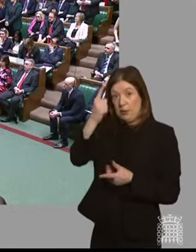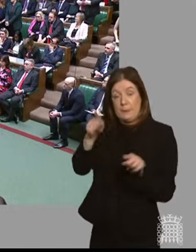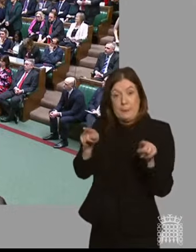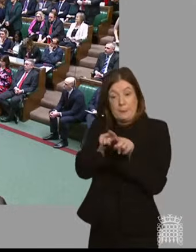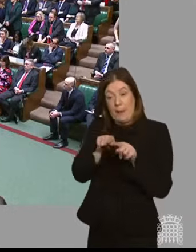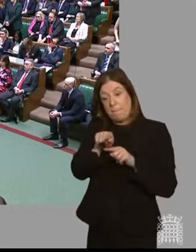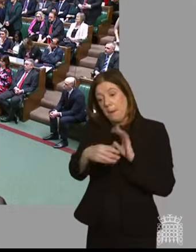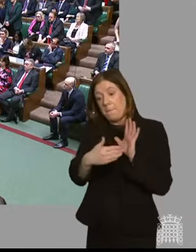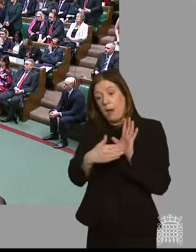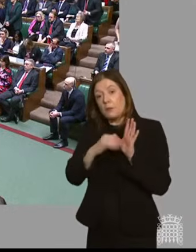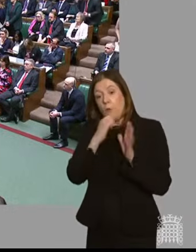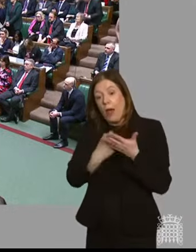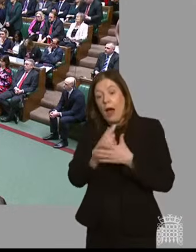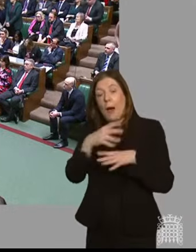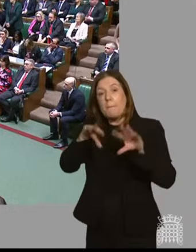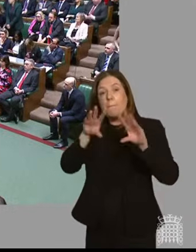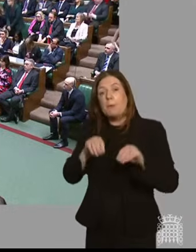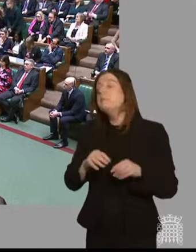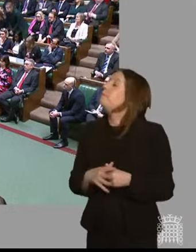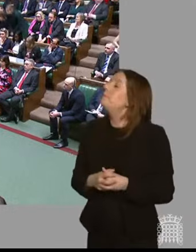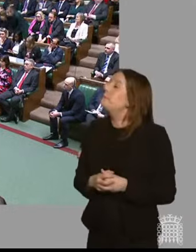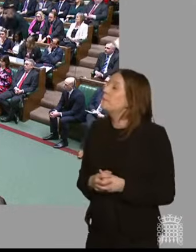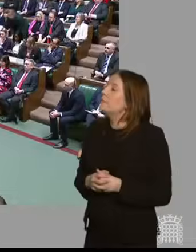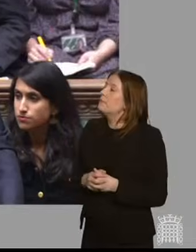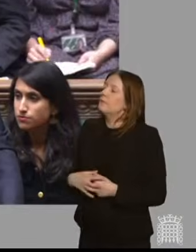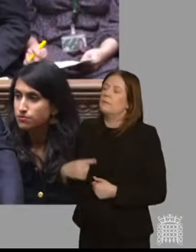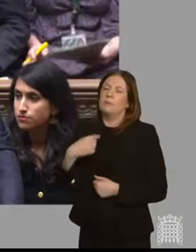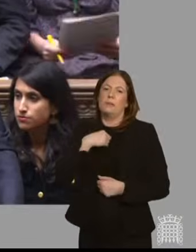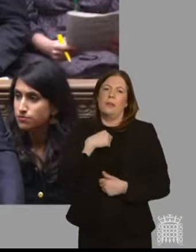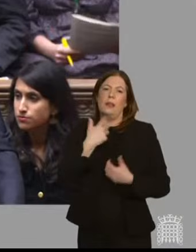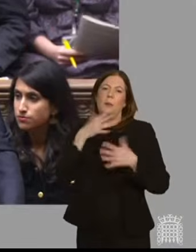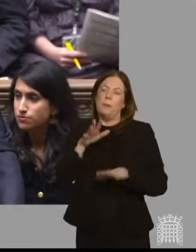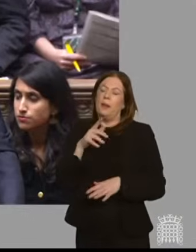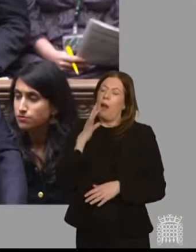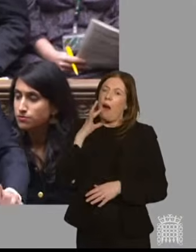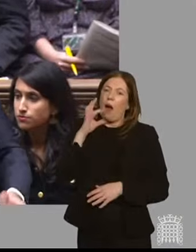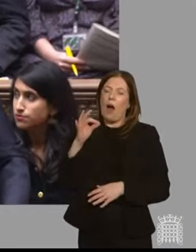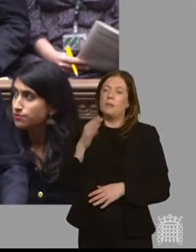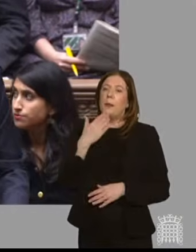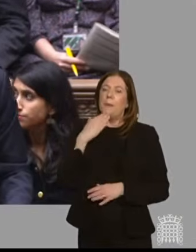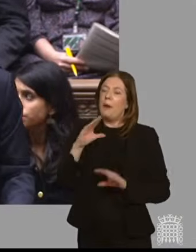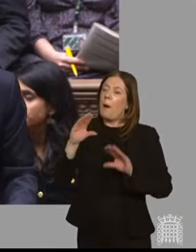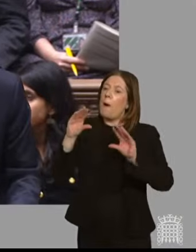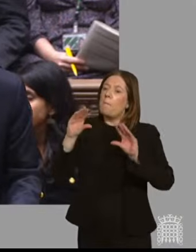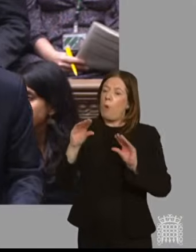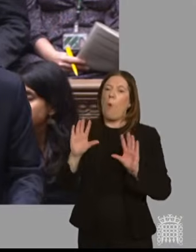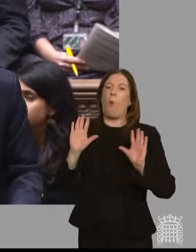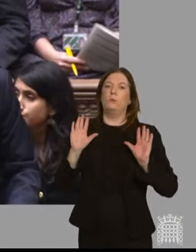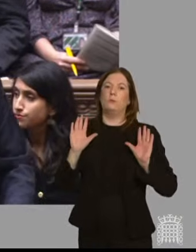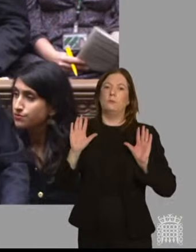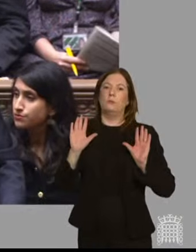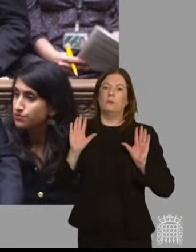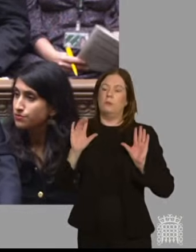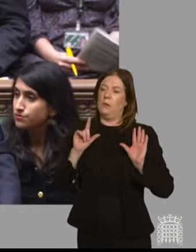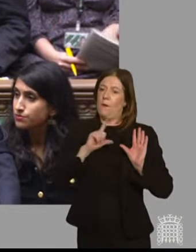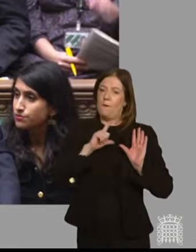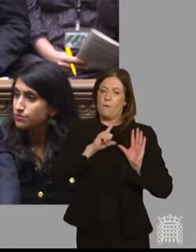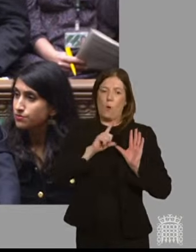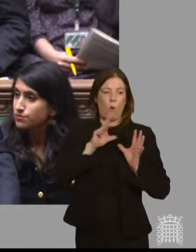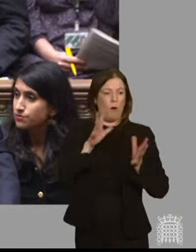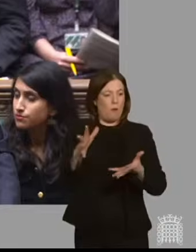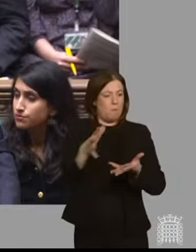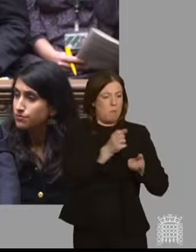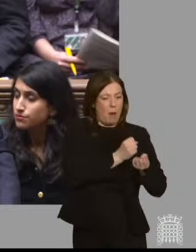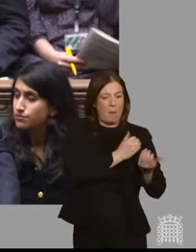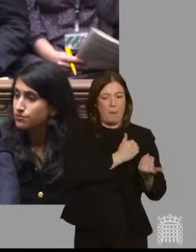called for an immediate humanitarian pause which would allow for the safe release of hostages, including British nationals, and more aid to reach